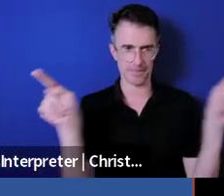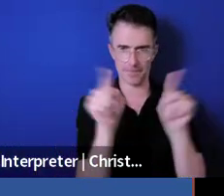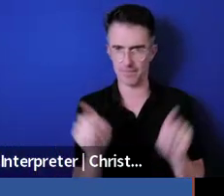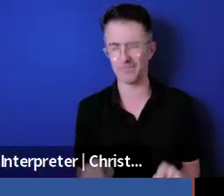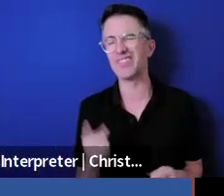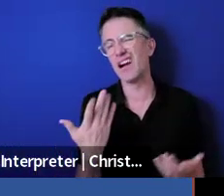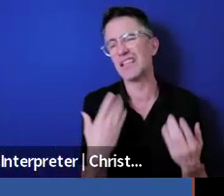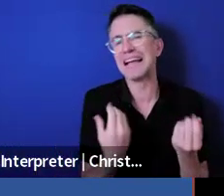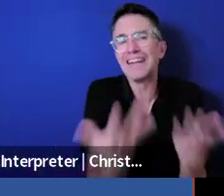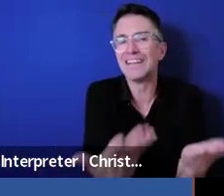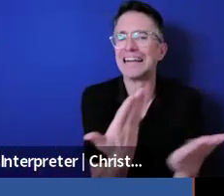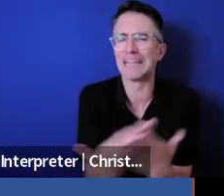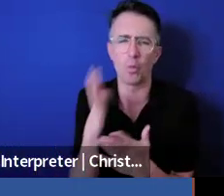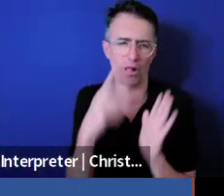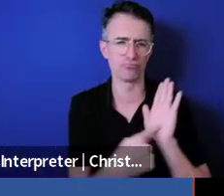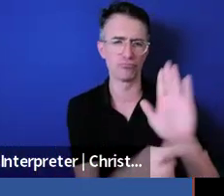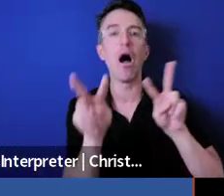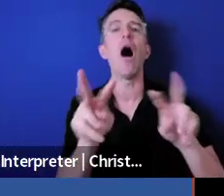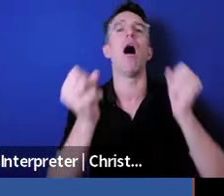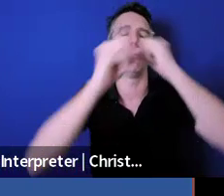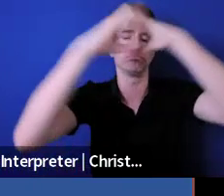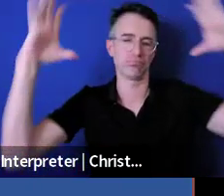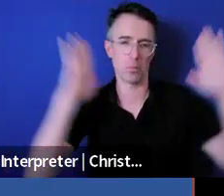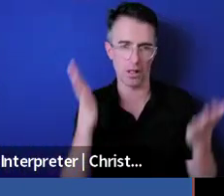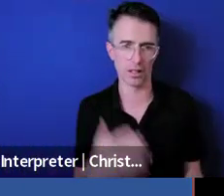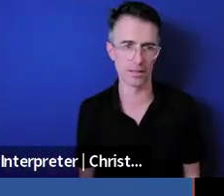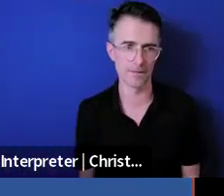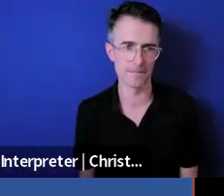system. Over.